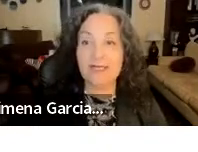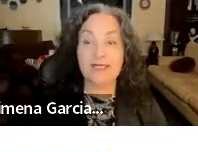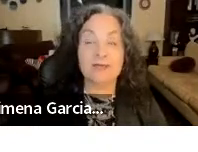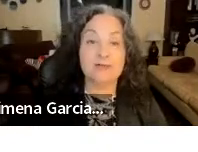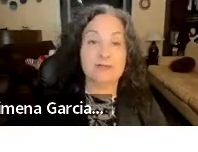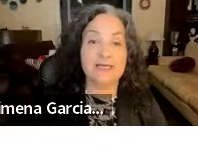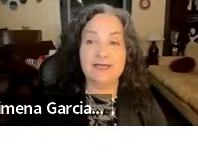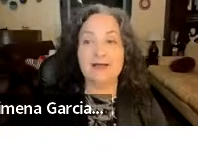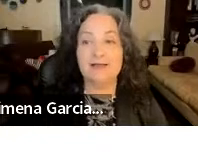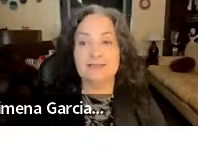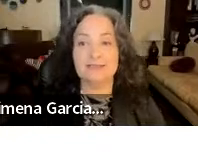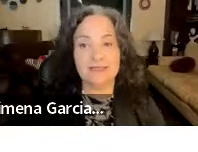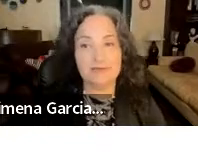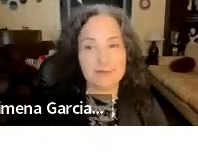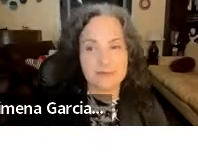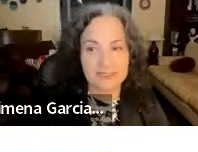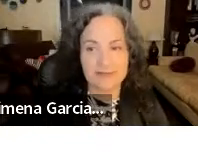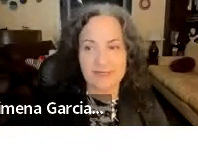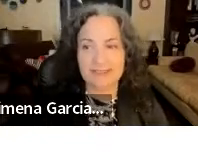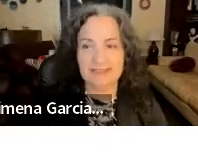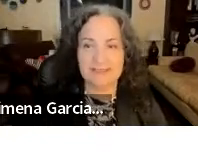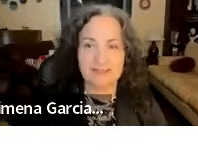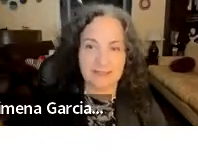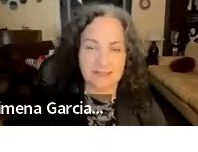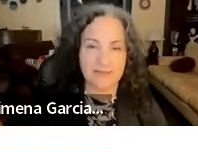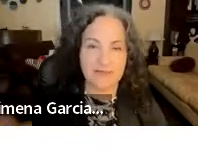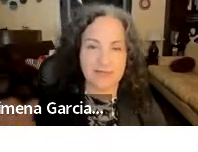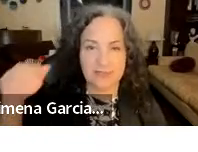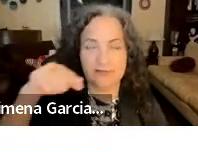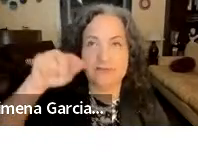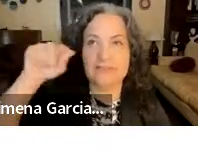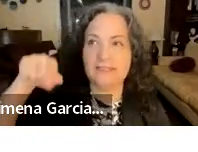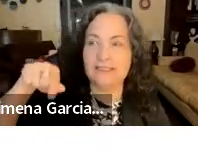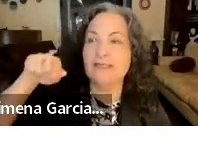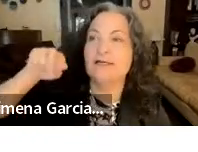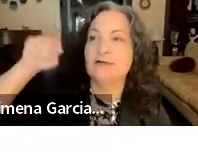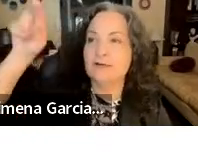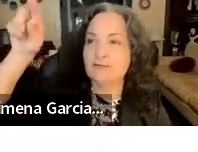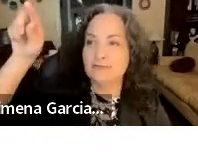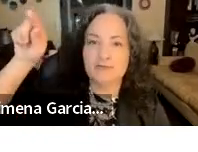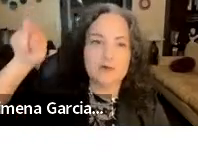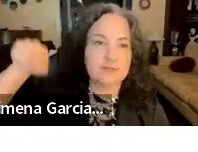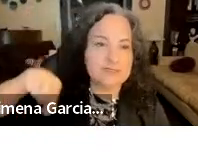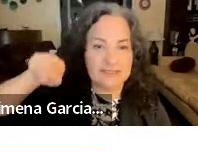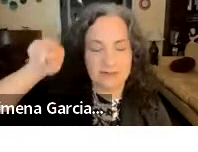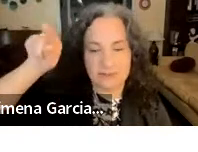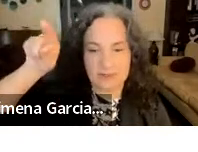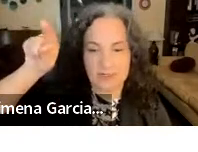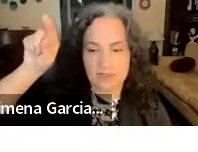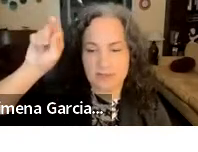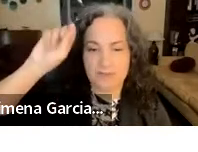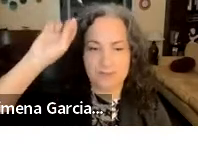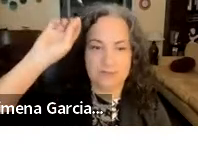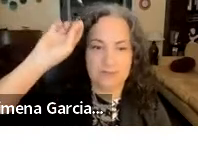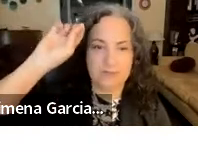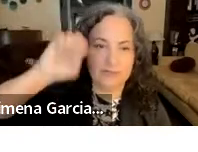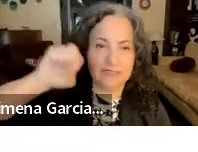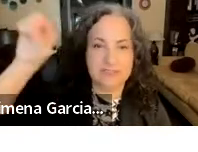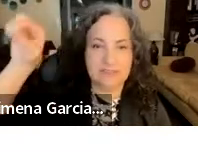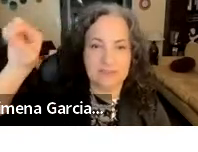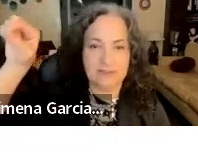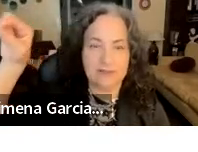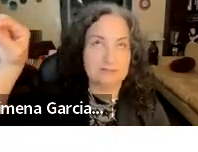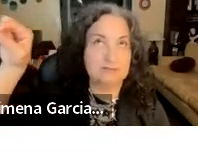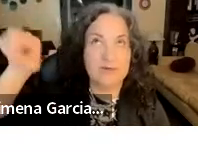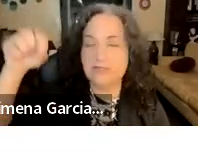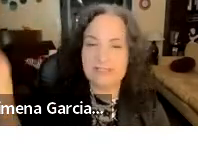program can be located on the same website, vaccines.gov, and you'll see pharmacies that are marked